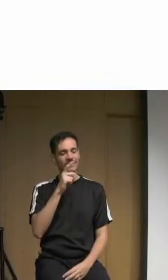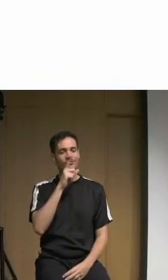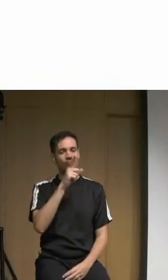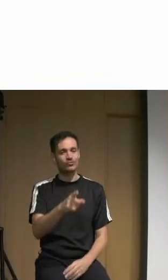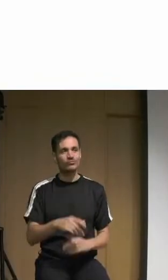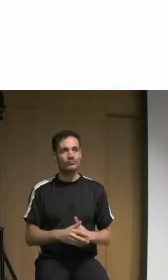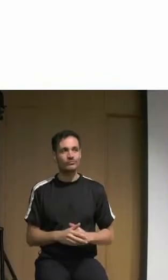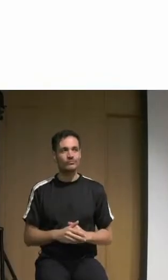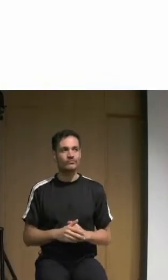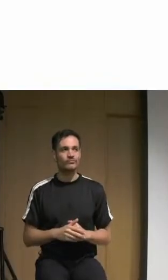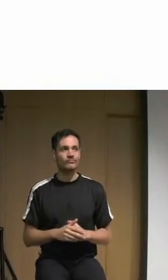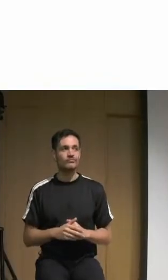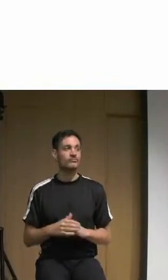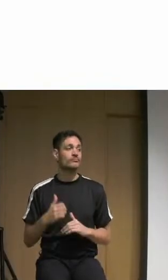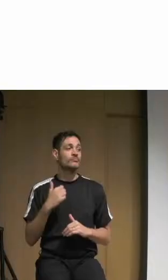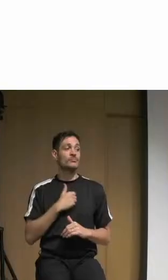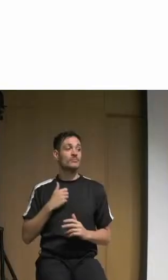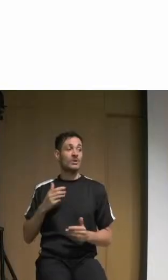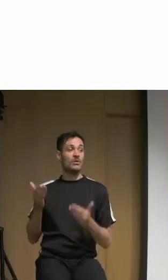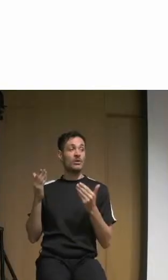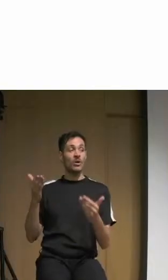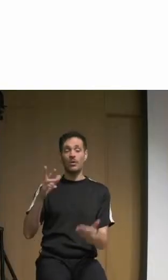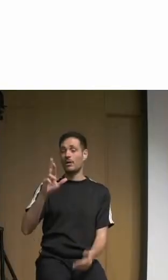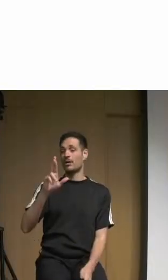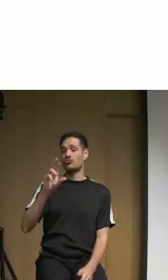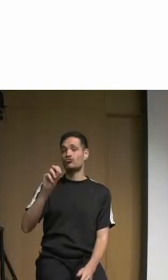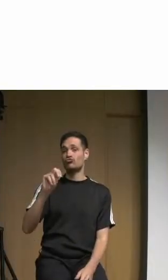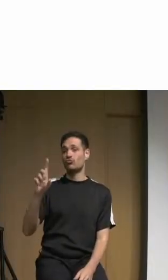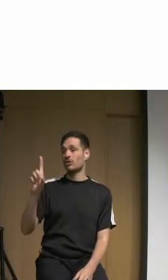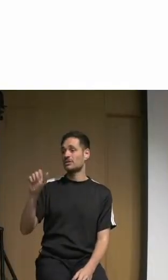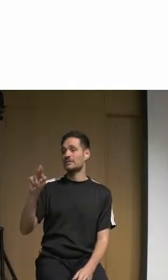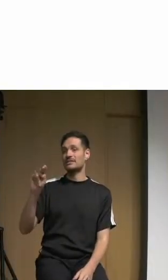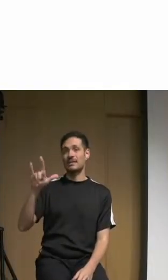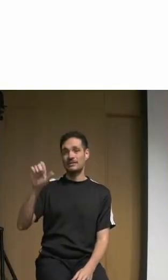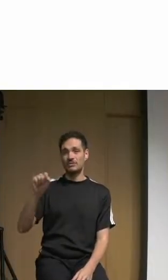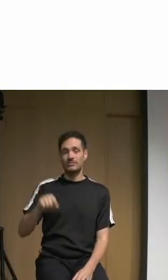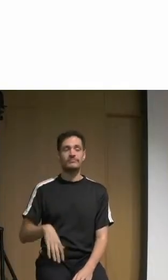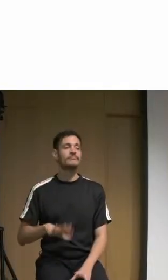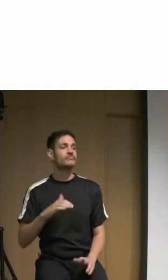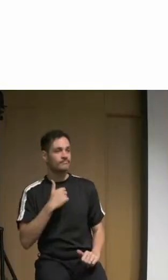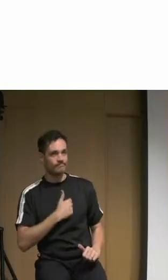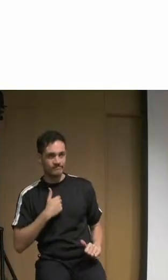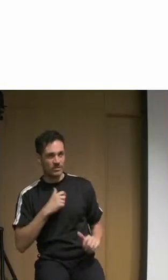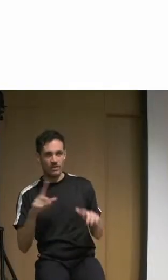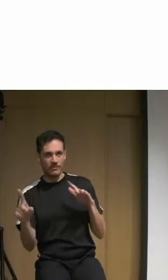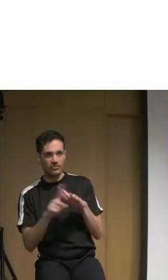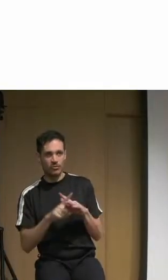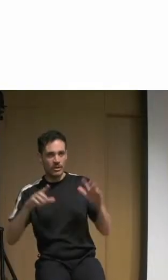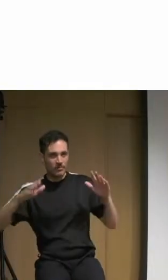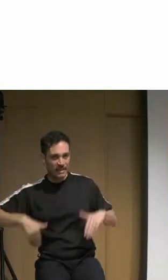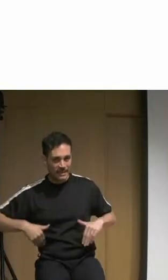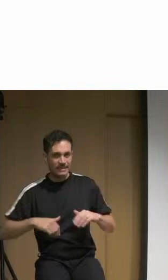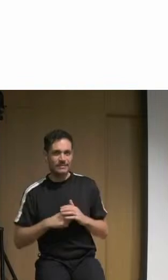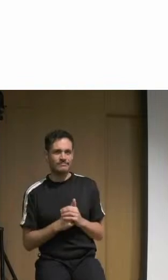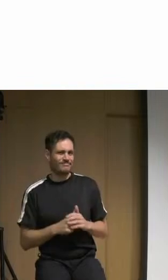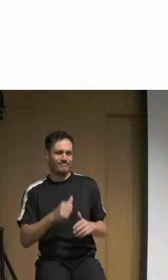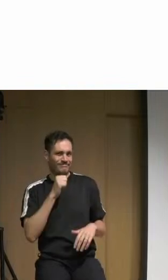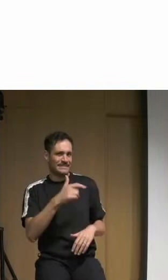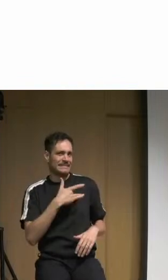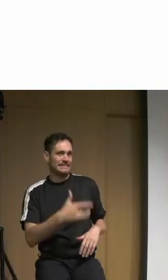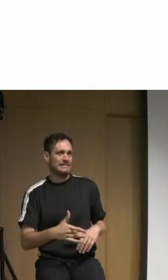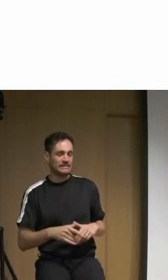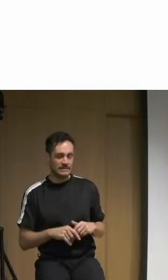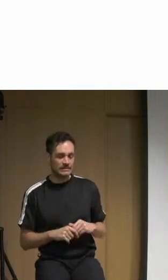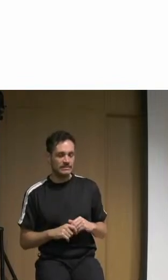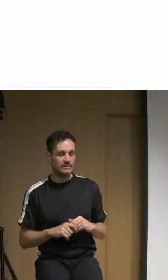I'm sorry, Commissioner Ron Daniels. Yeah, apologies for being late. Typically, that's atypical for me, let me just say.